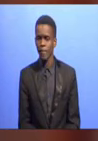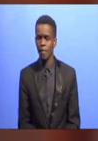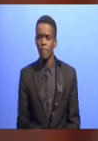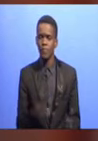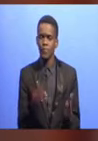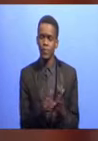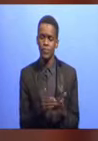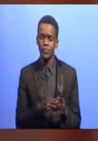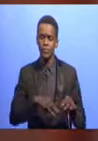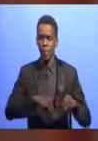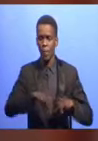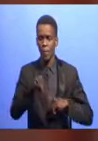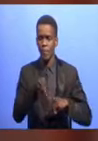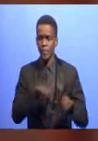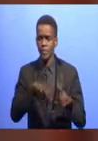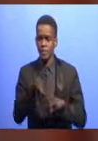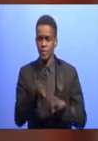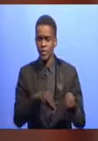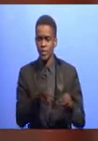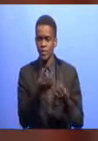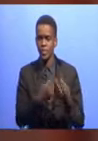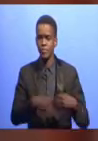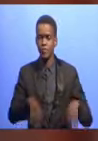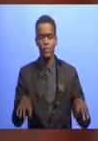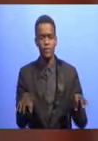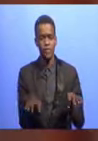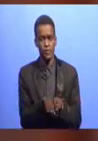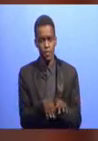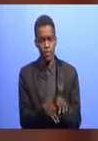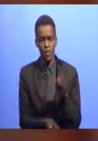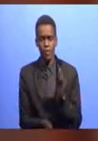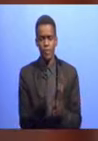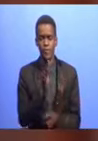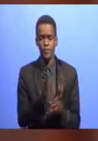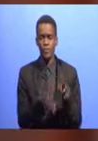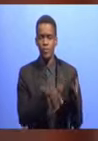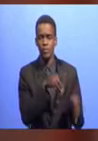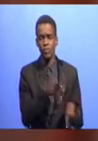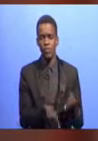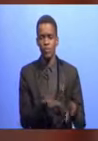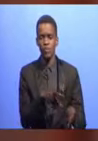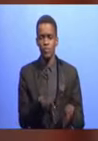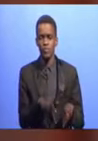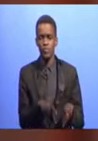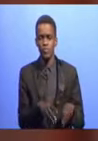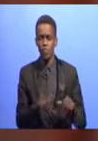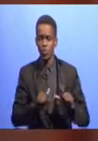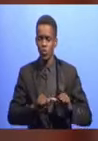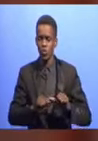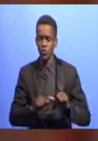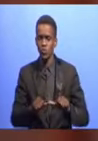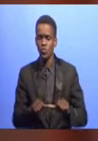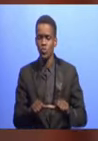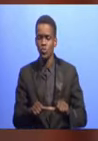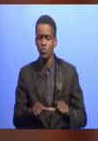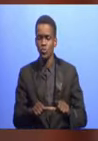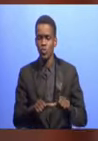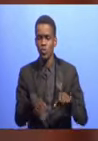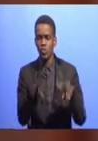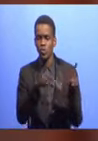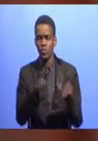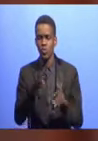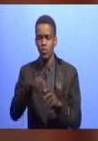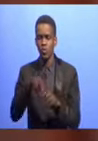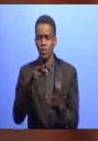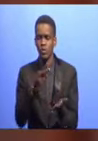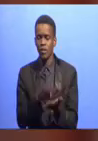pele market access e ntse le yone domestic market access e ntse le yone e kgang e tona e leng gore tota ga e rotloetse dikompone